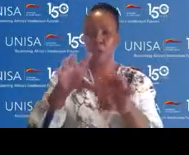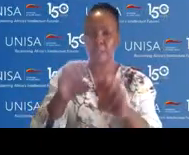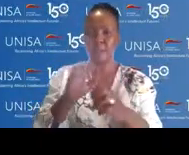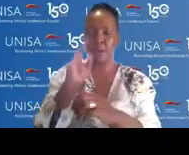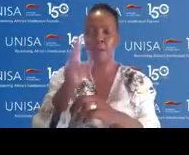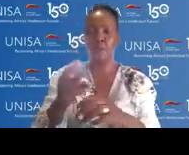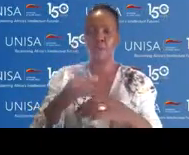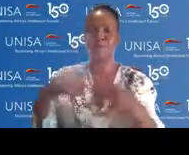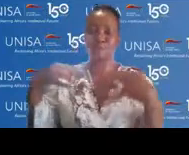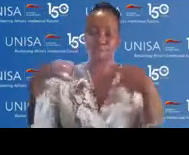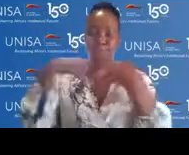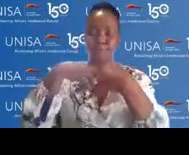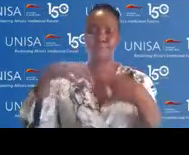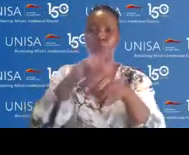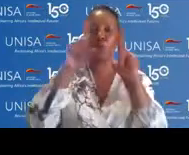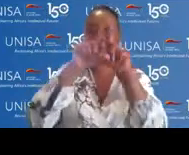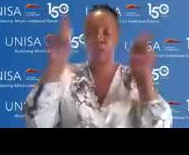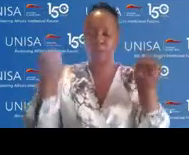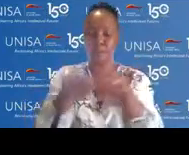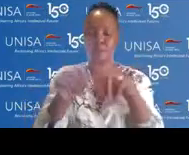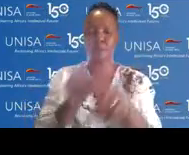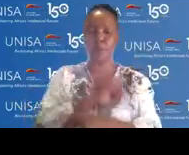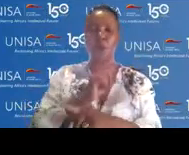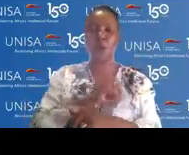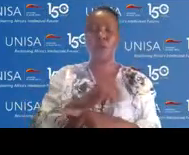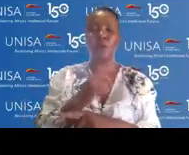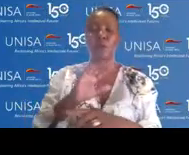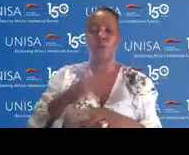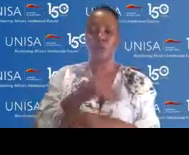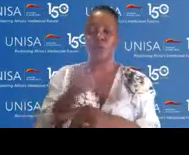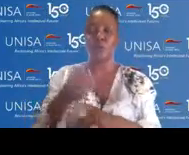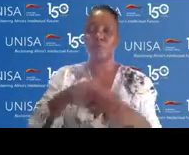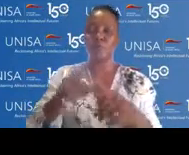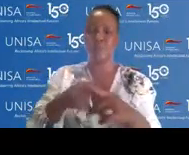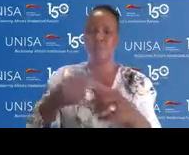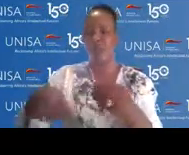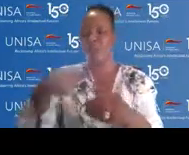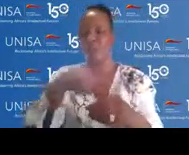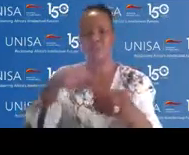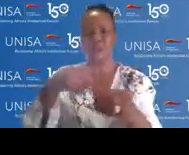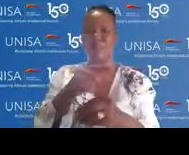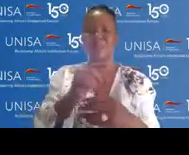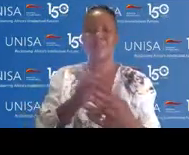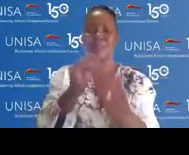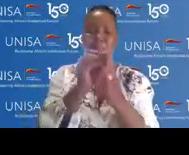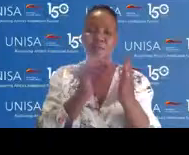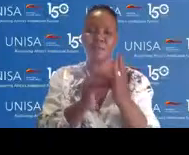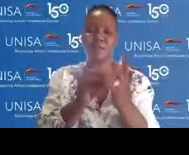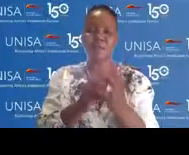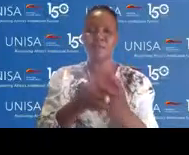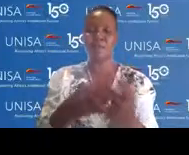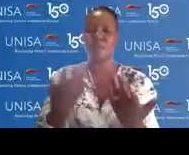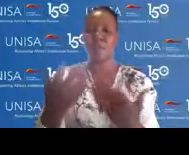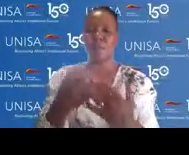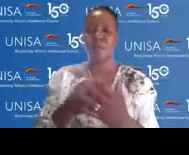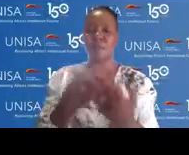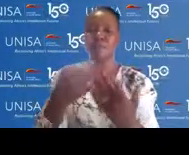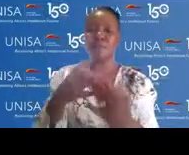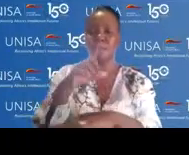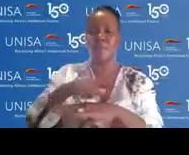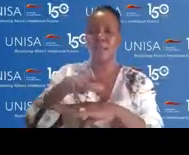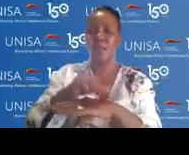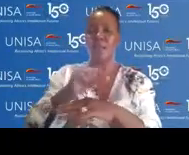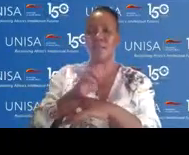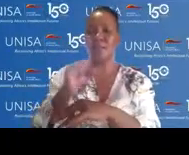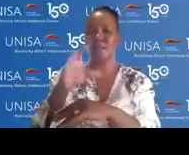screen. So that's actually why we do recommend that you play around with this setting and the landscape setting, and I'll show you that now